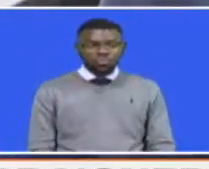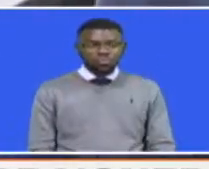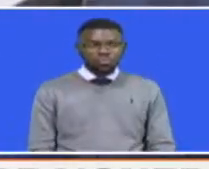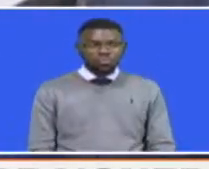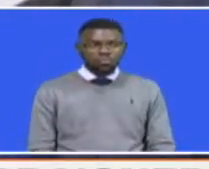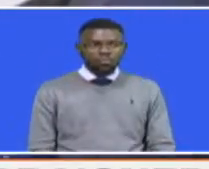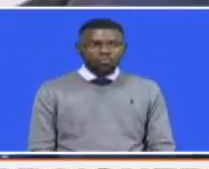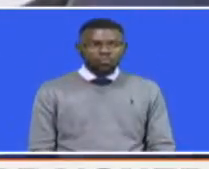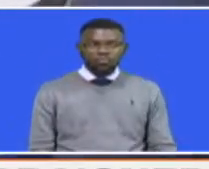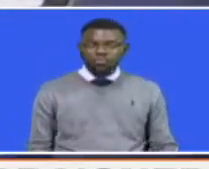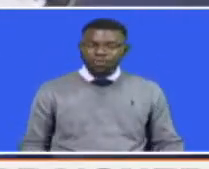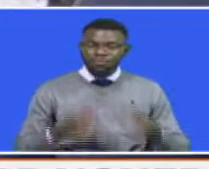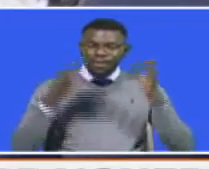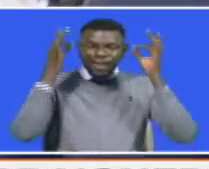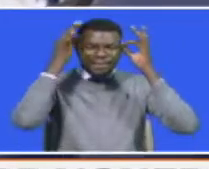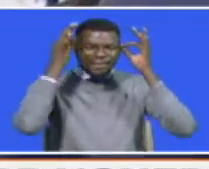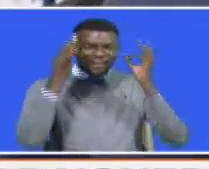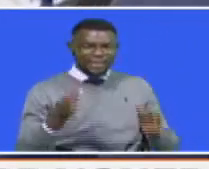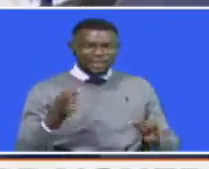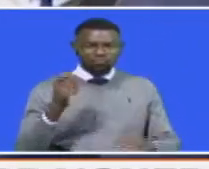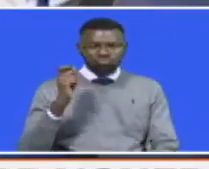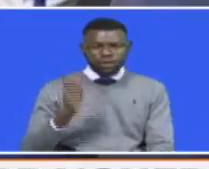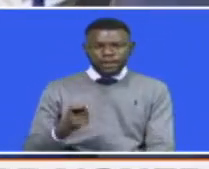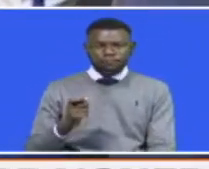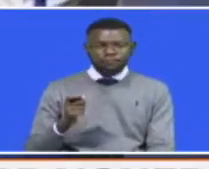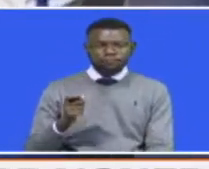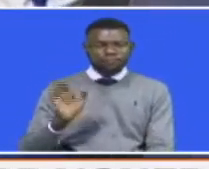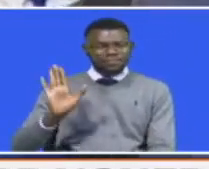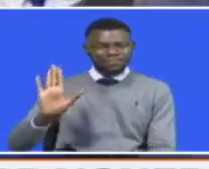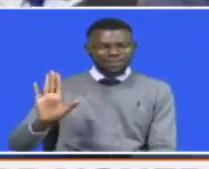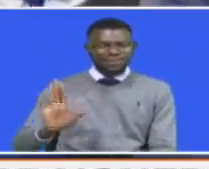to render its ruling